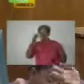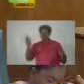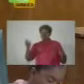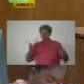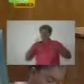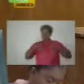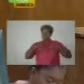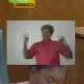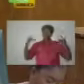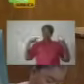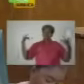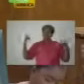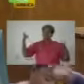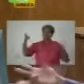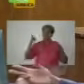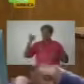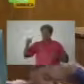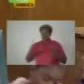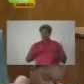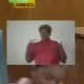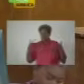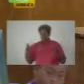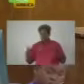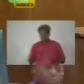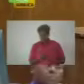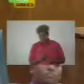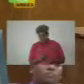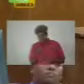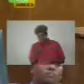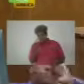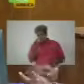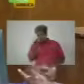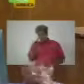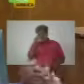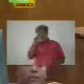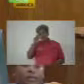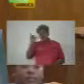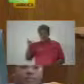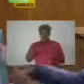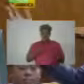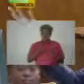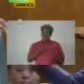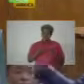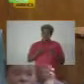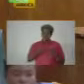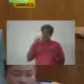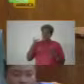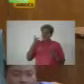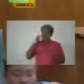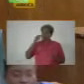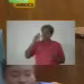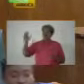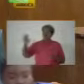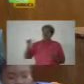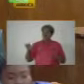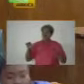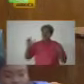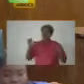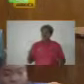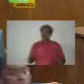events, and those were the Fort Rockies, and those were the Portmore